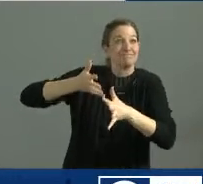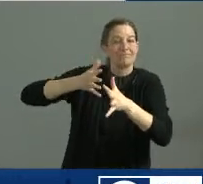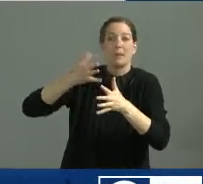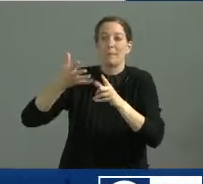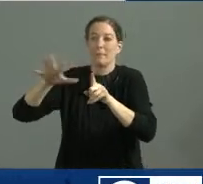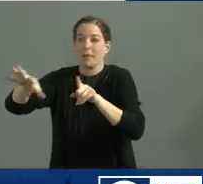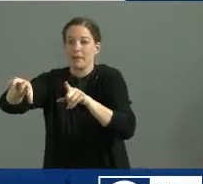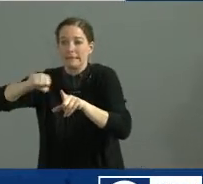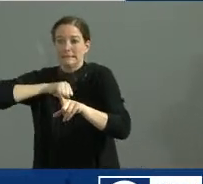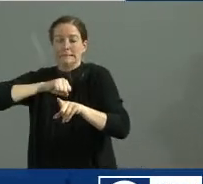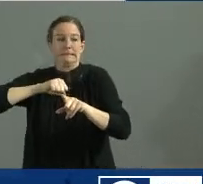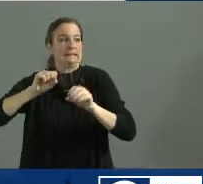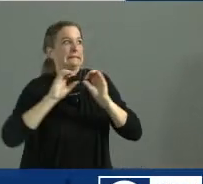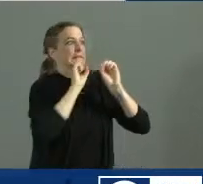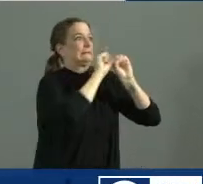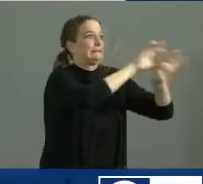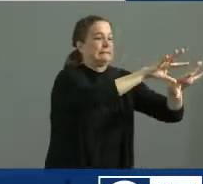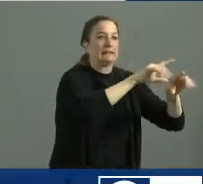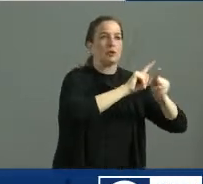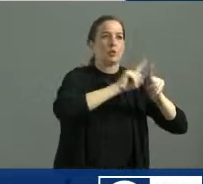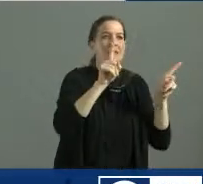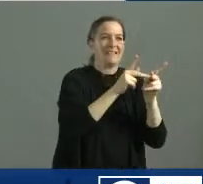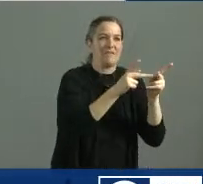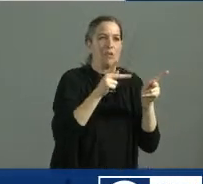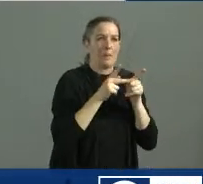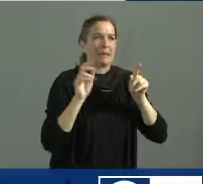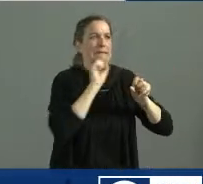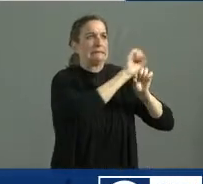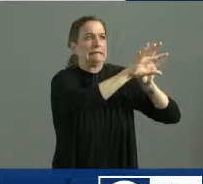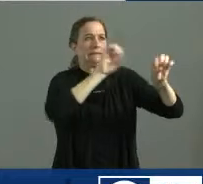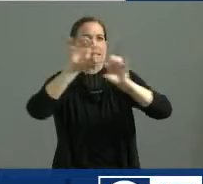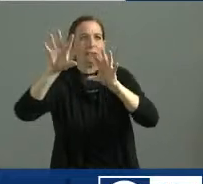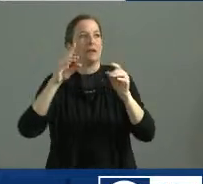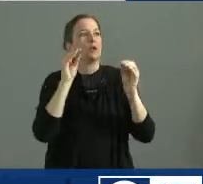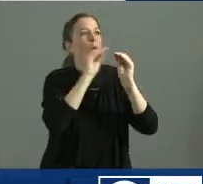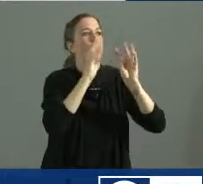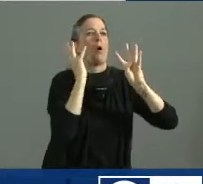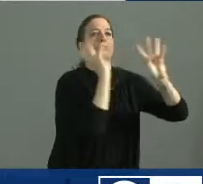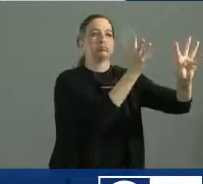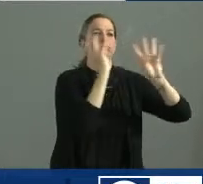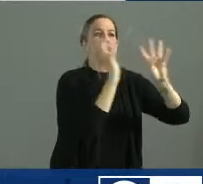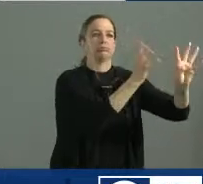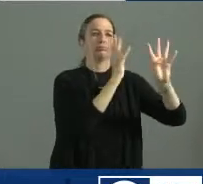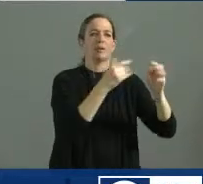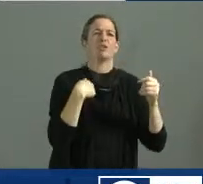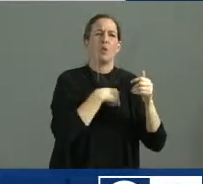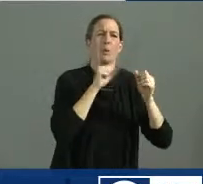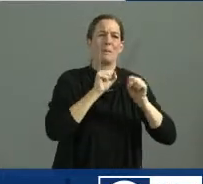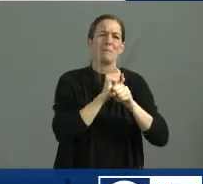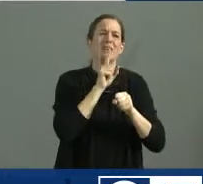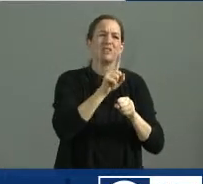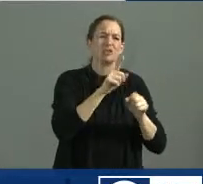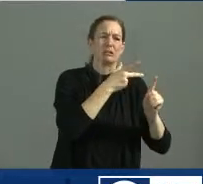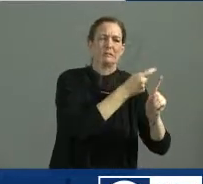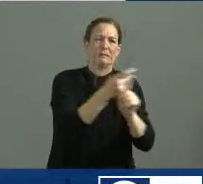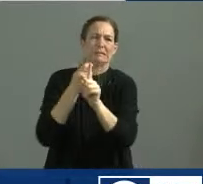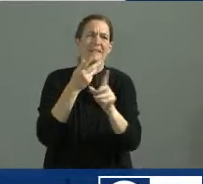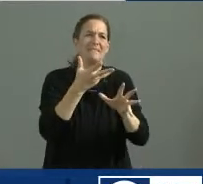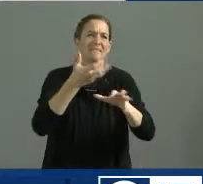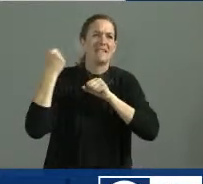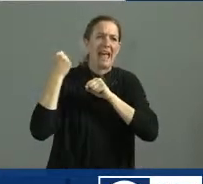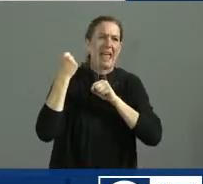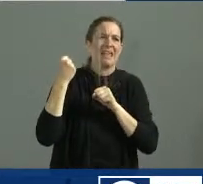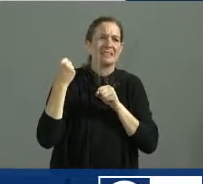that we can get them to more of those high throughput vaccination sites, so that we can get it out more rapidly. But yeah, that was something that we're